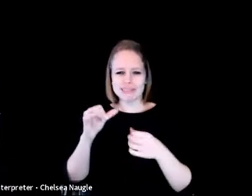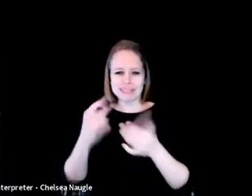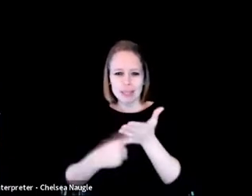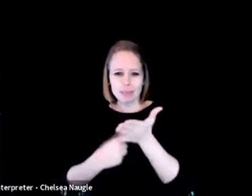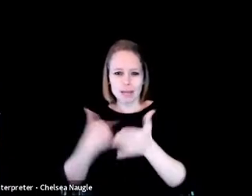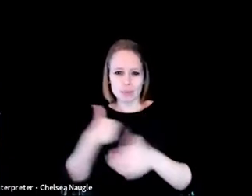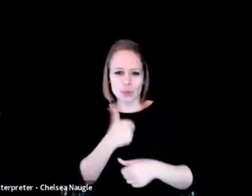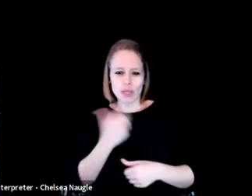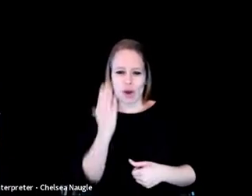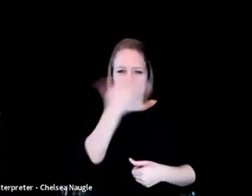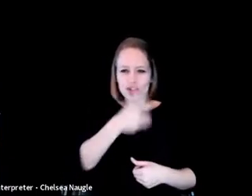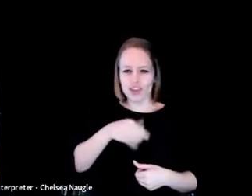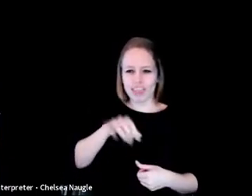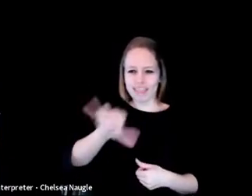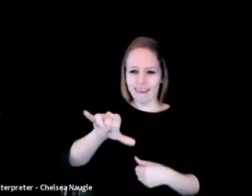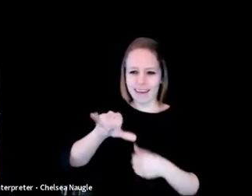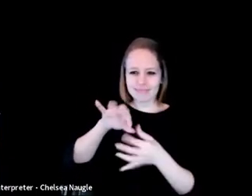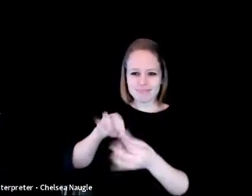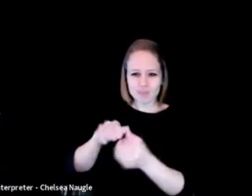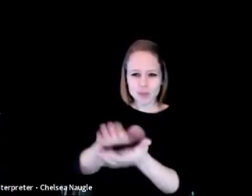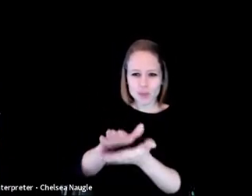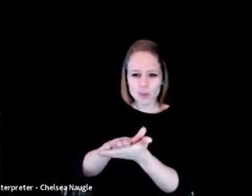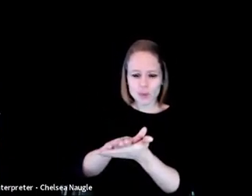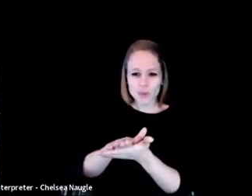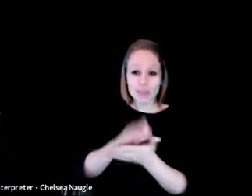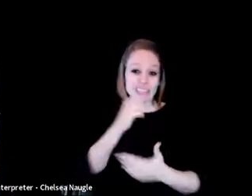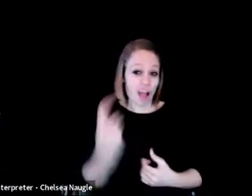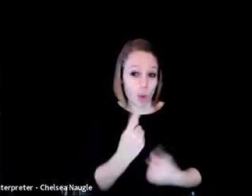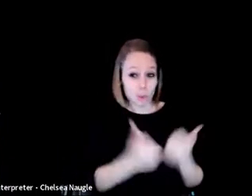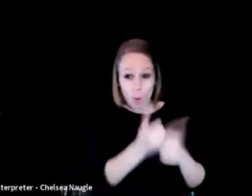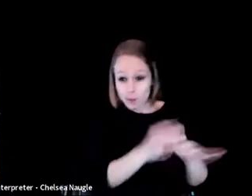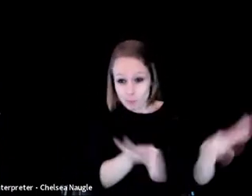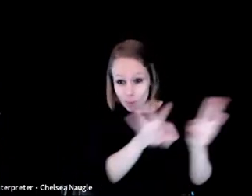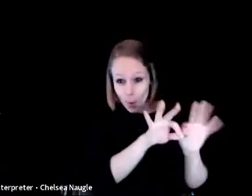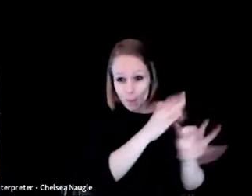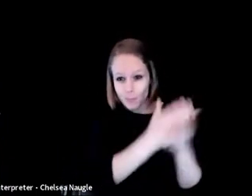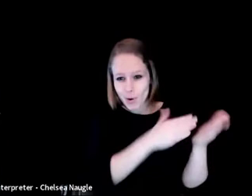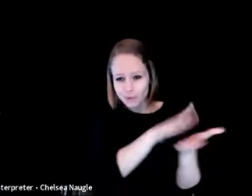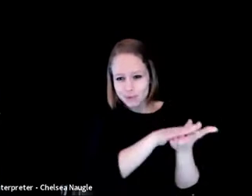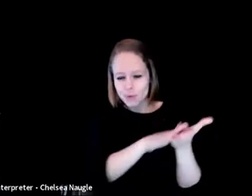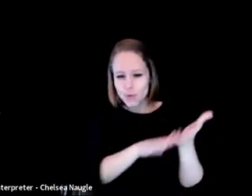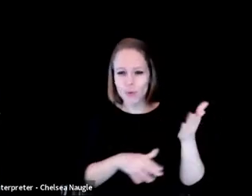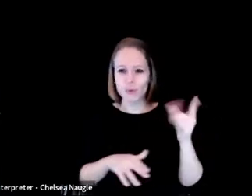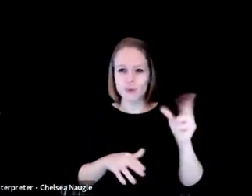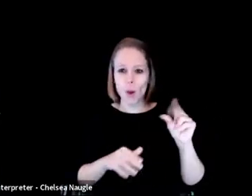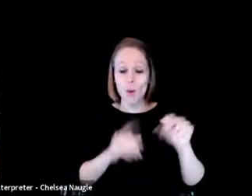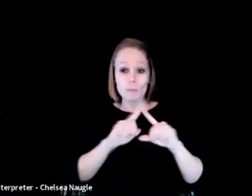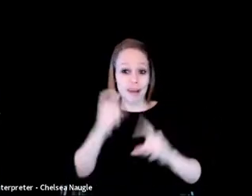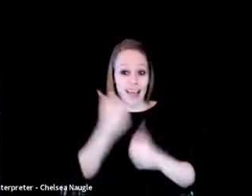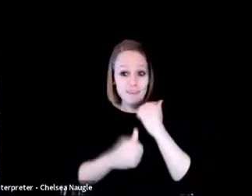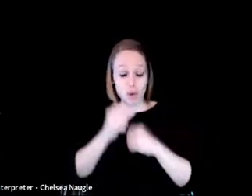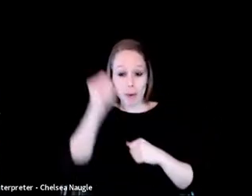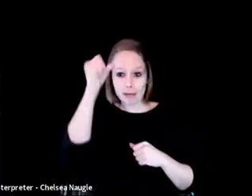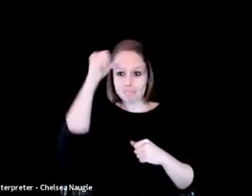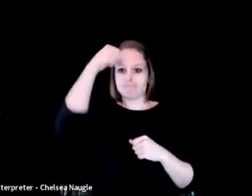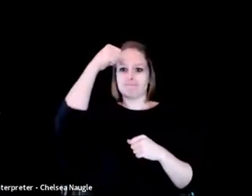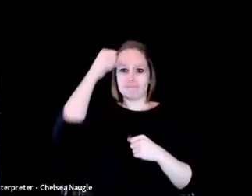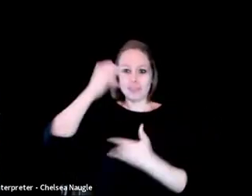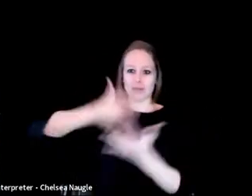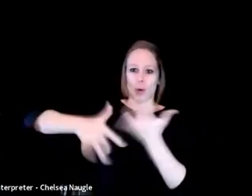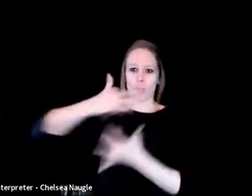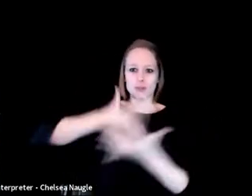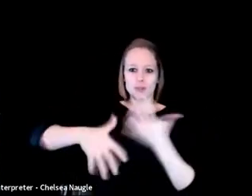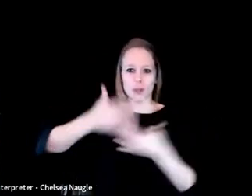most important part of school for most children. It's a thing that everybody remembers from school, were